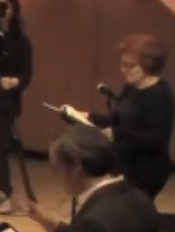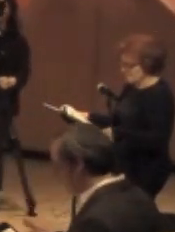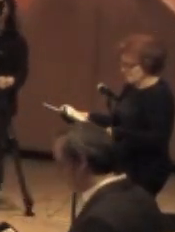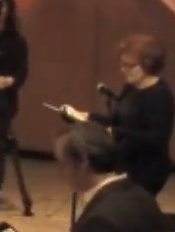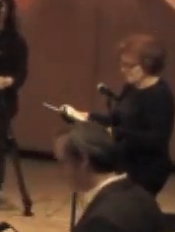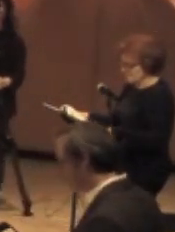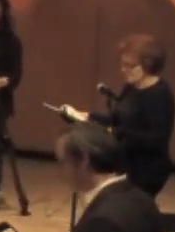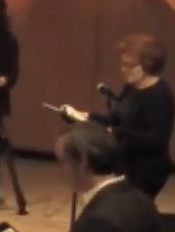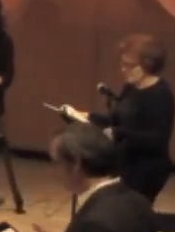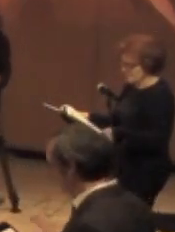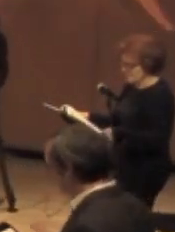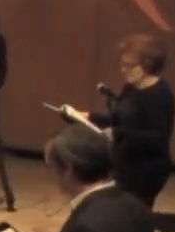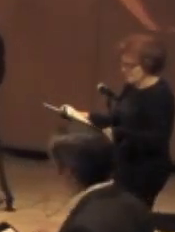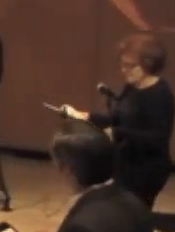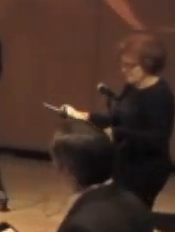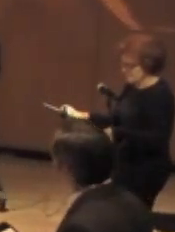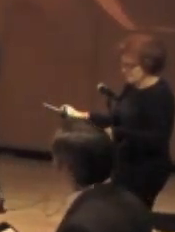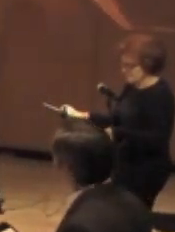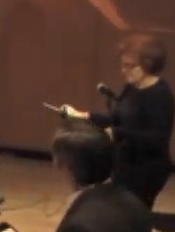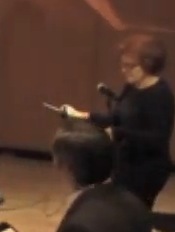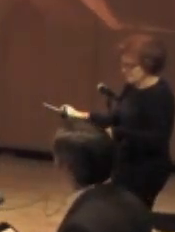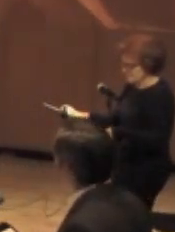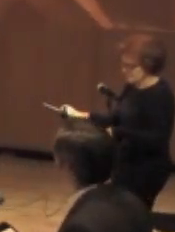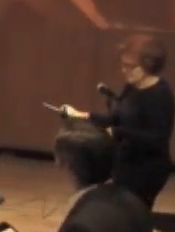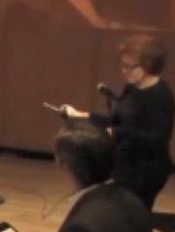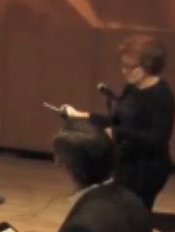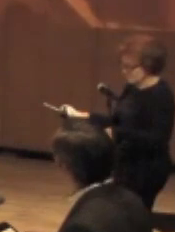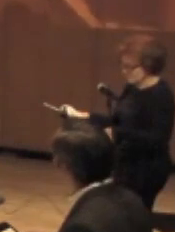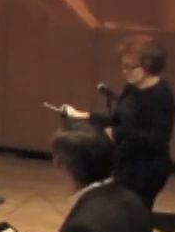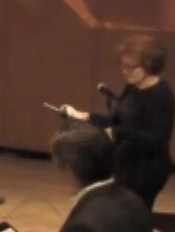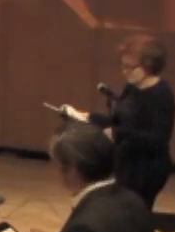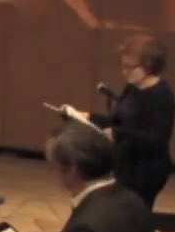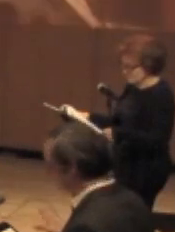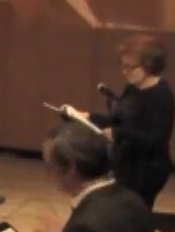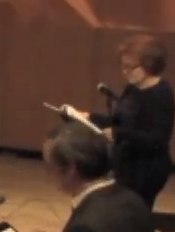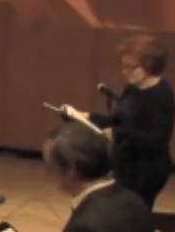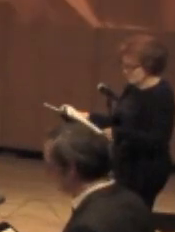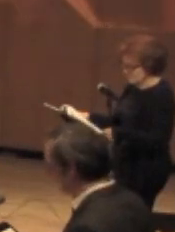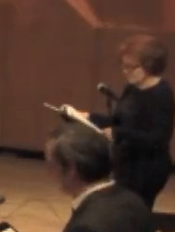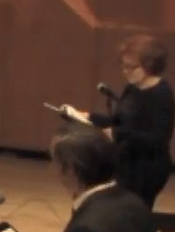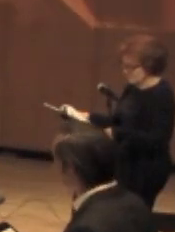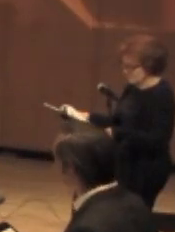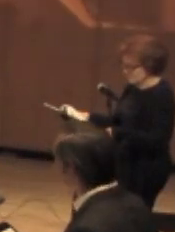pack hey yeah you can wait a bit there's no